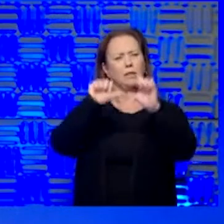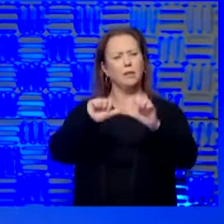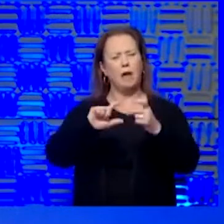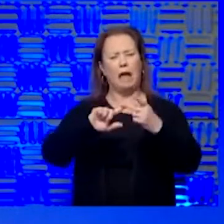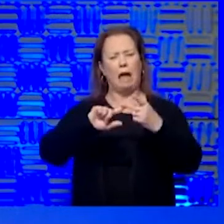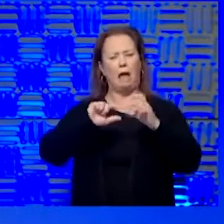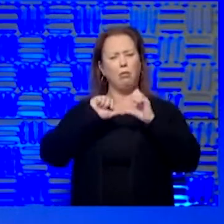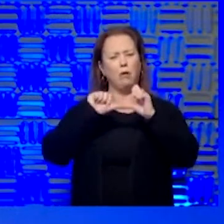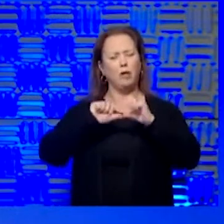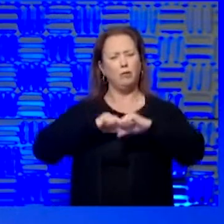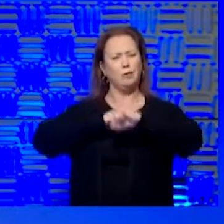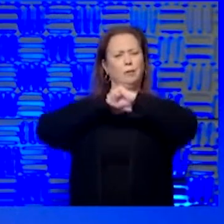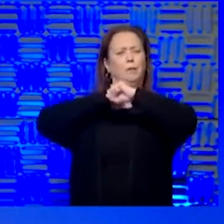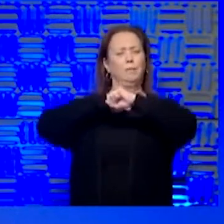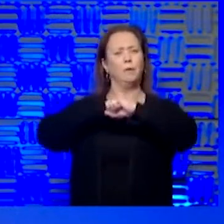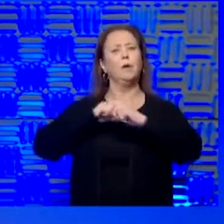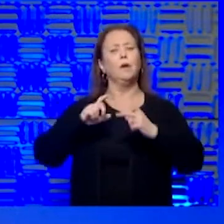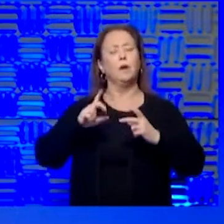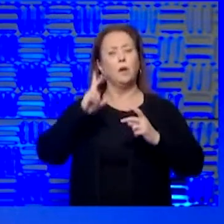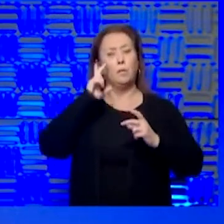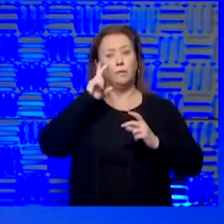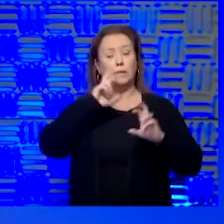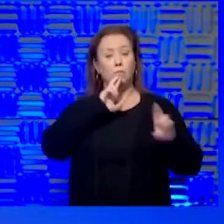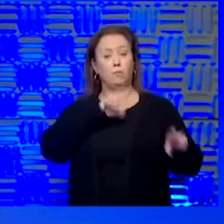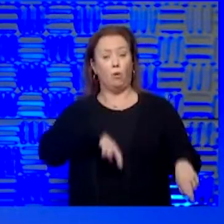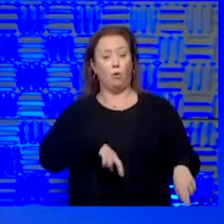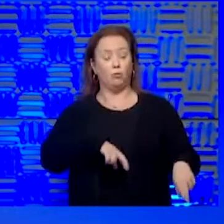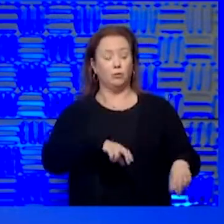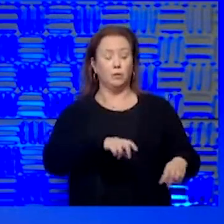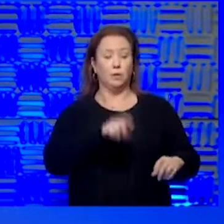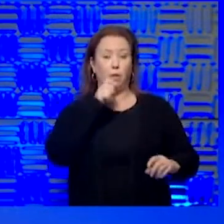be immune? We've certainly seen reports that people will either have a